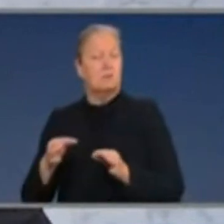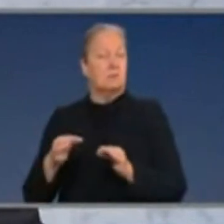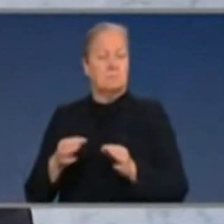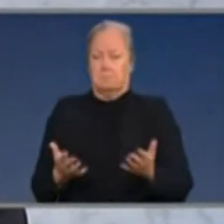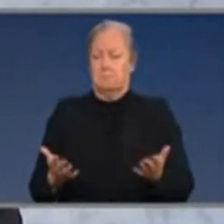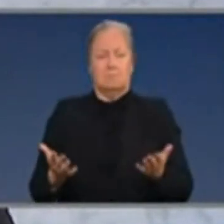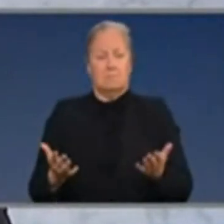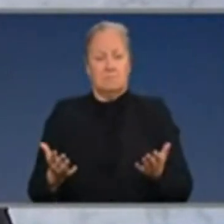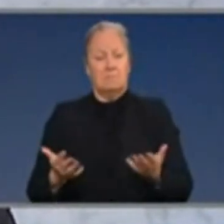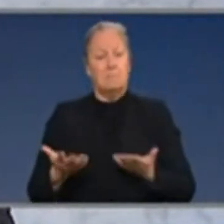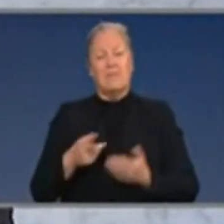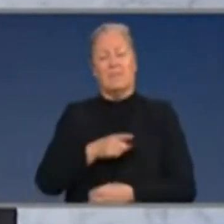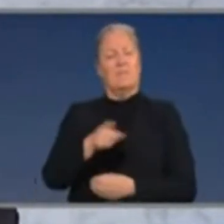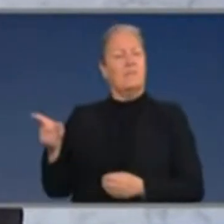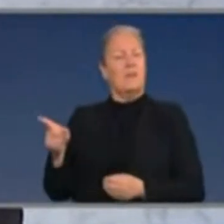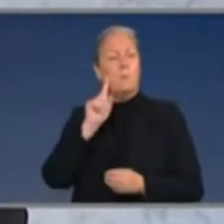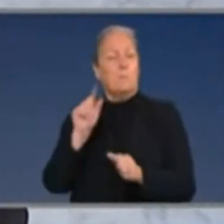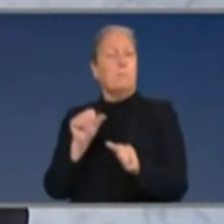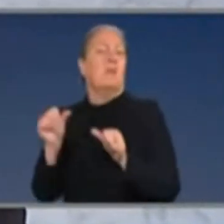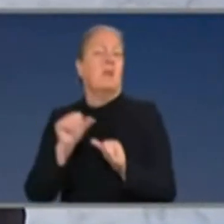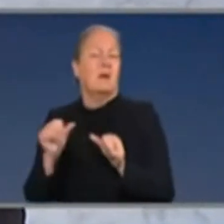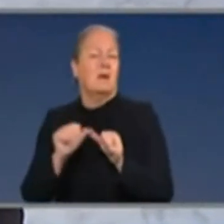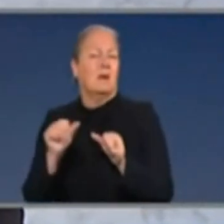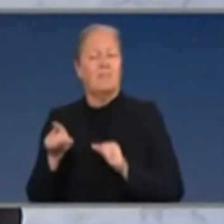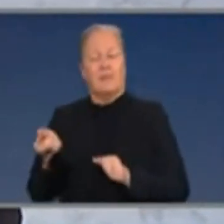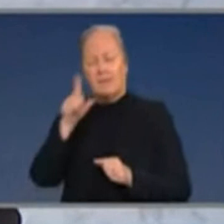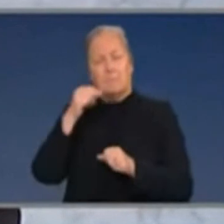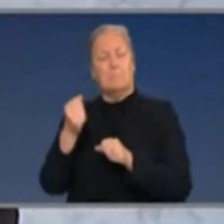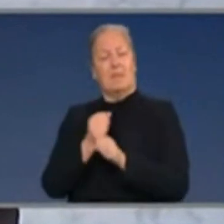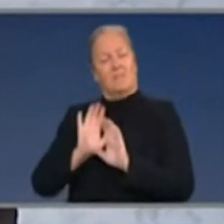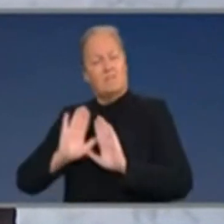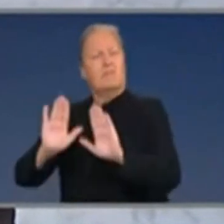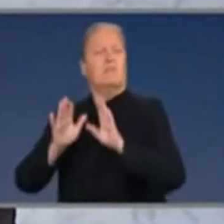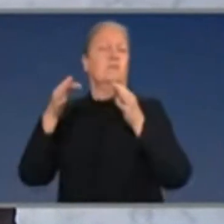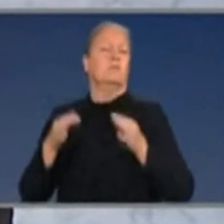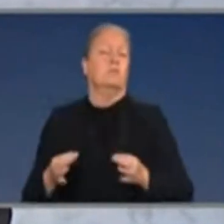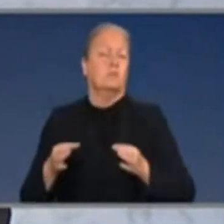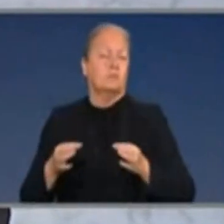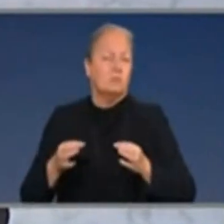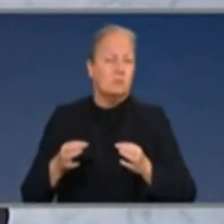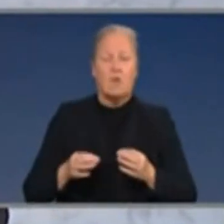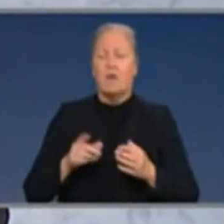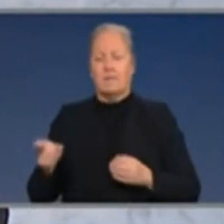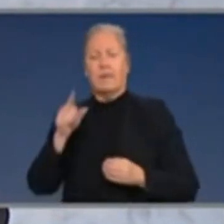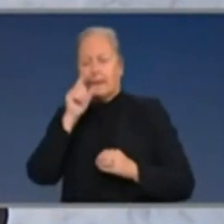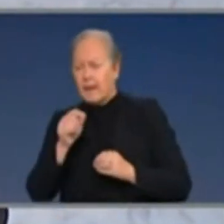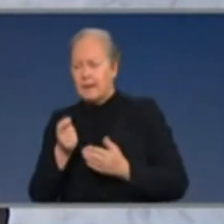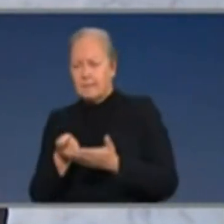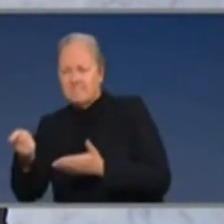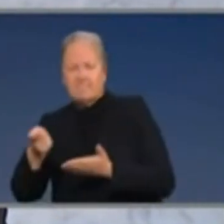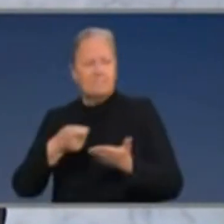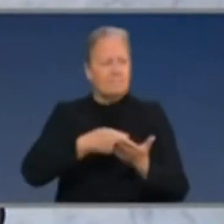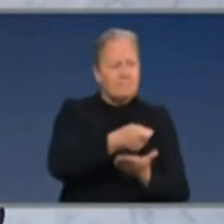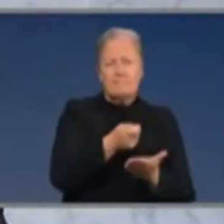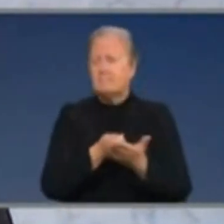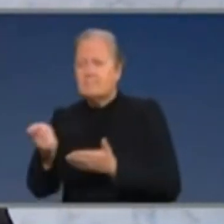argue, potentially much more financially advantageous decisions they're making by redeploying their own resources to those uses right